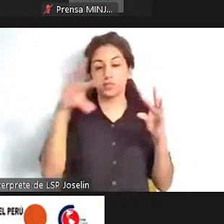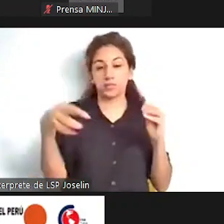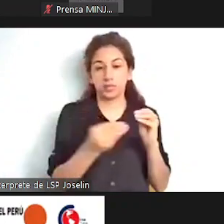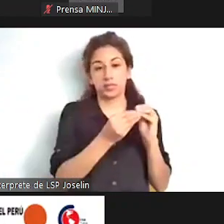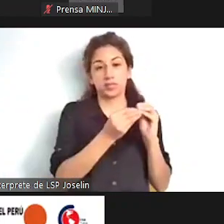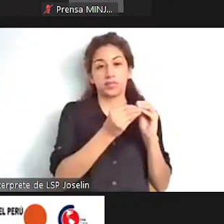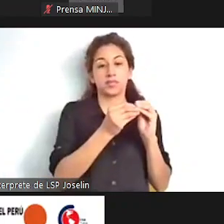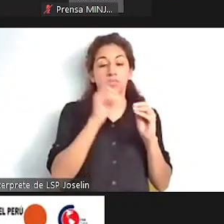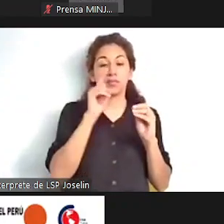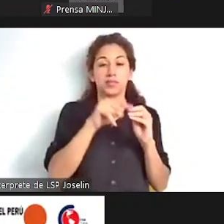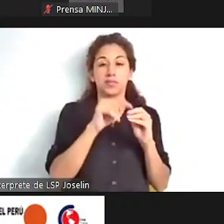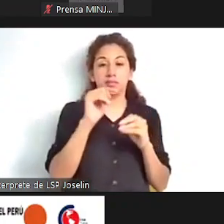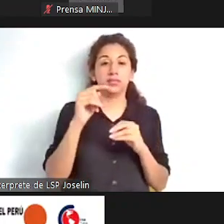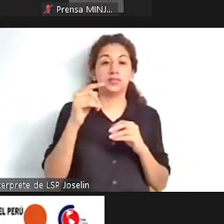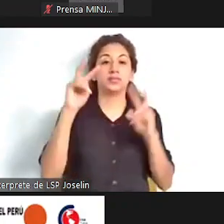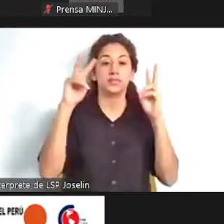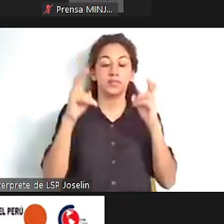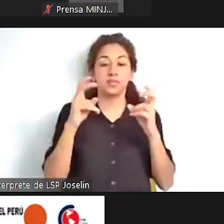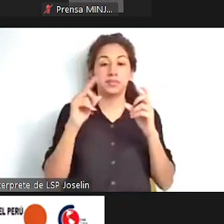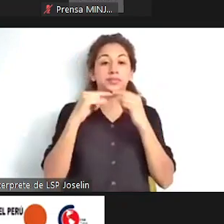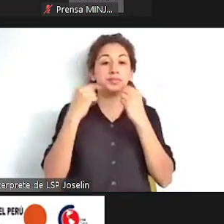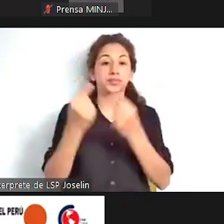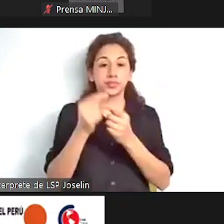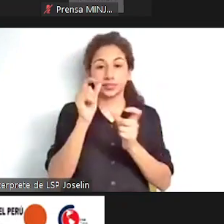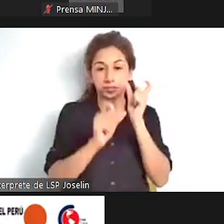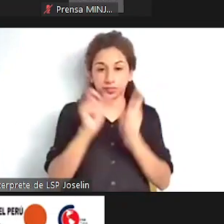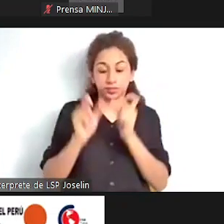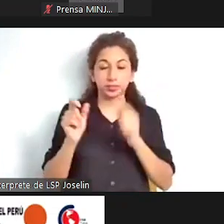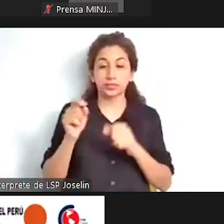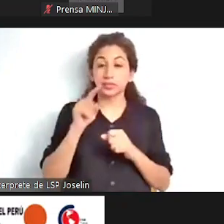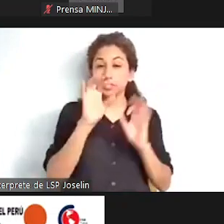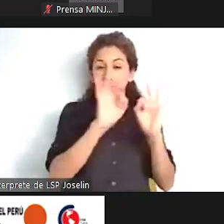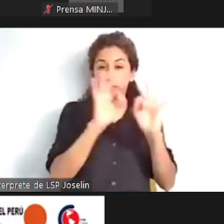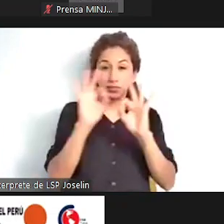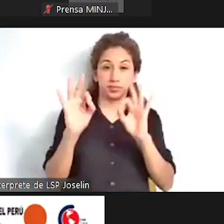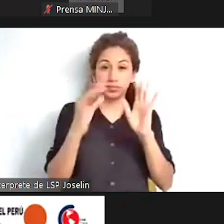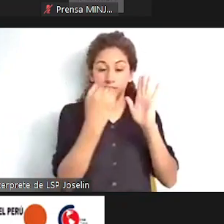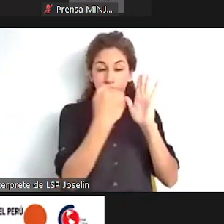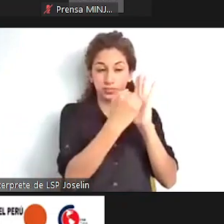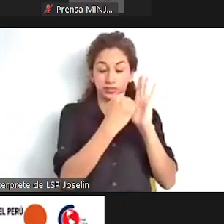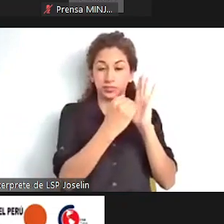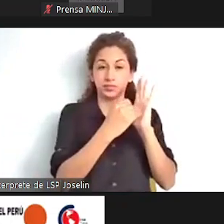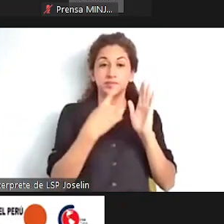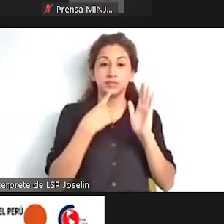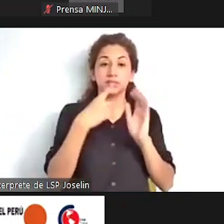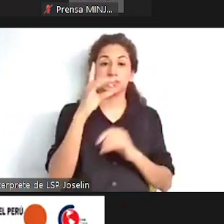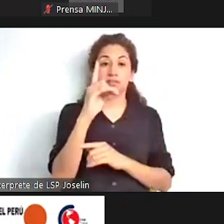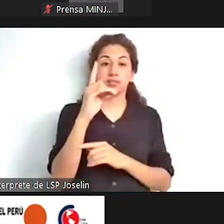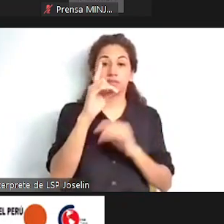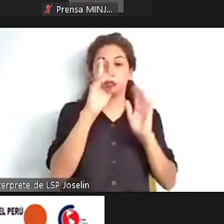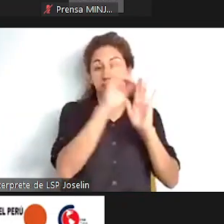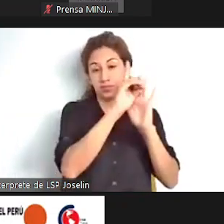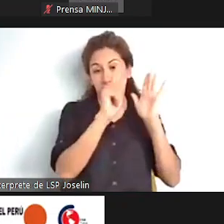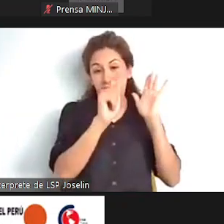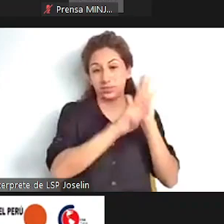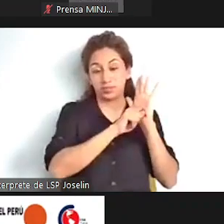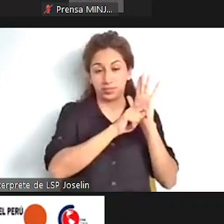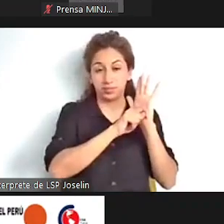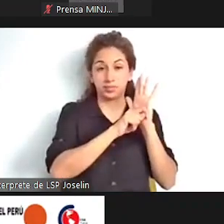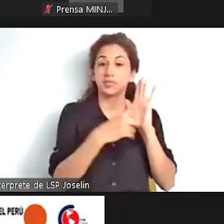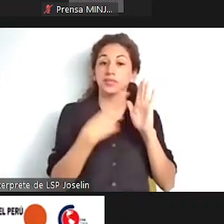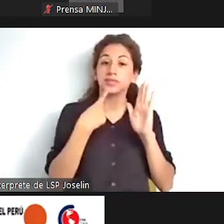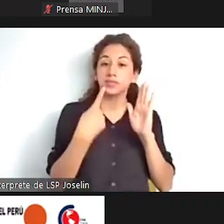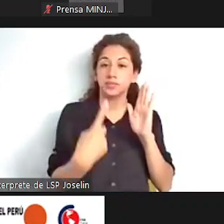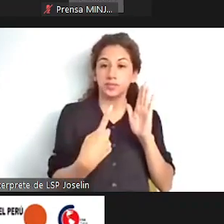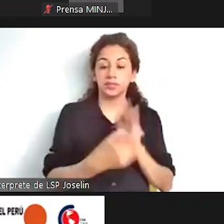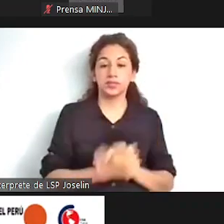additional resources from the public sector if we follow that line the supreme decree that approved